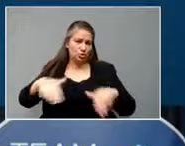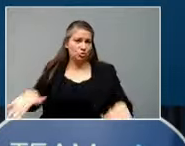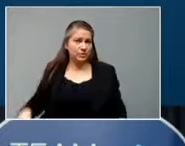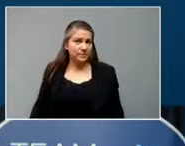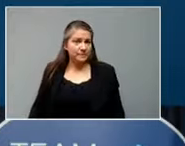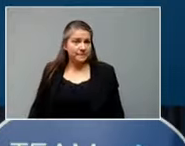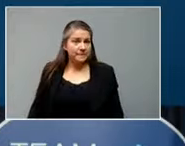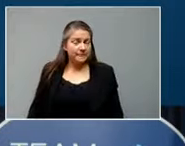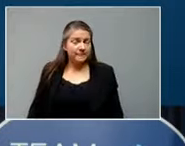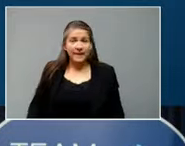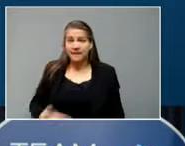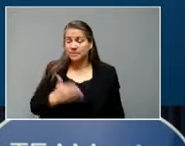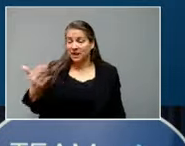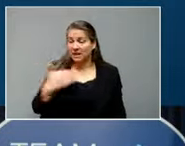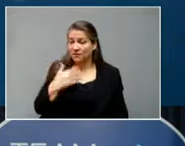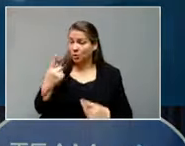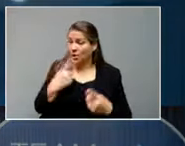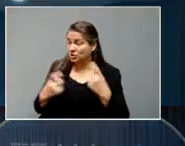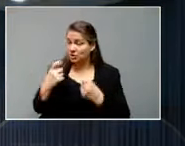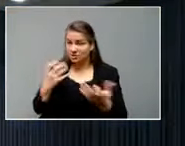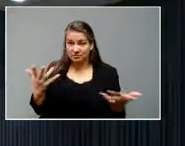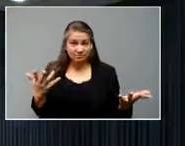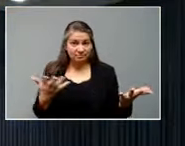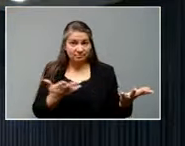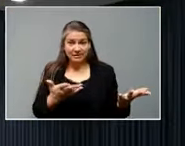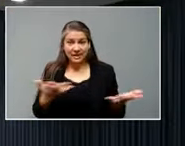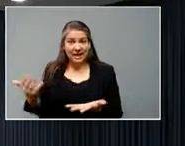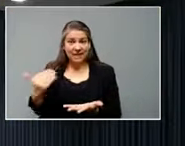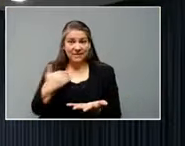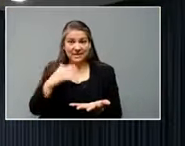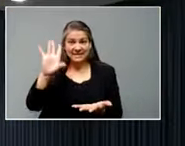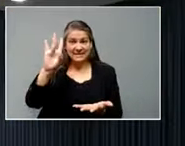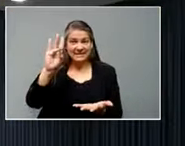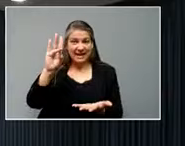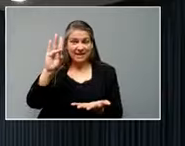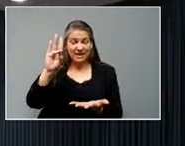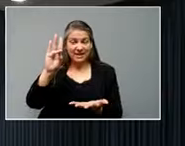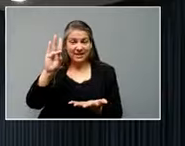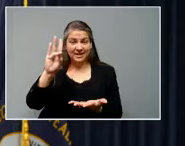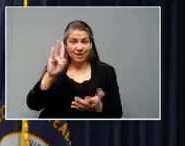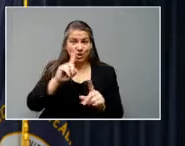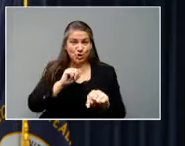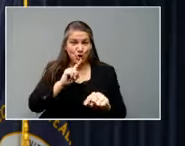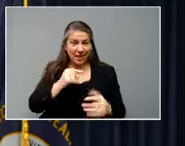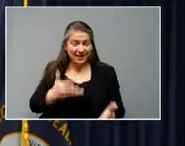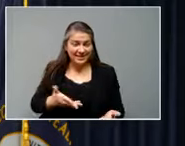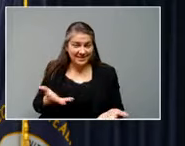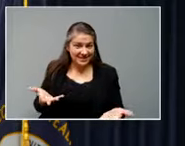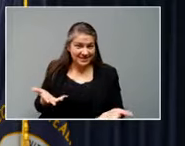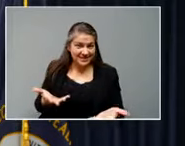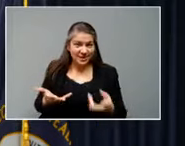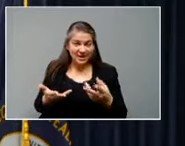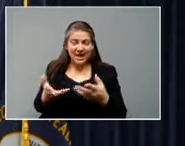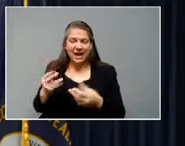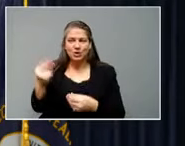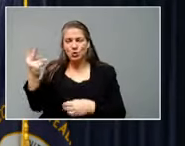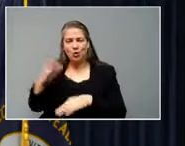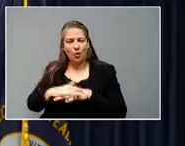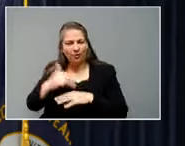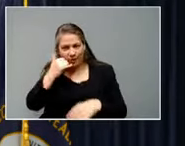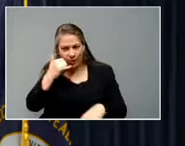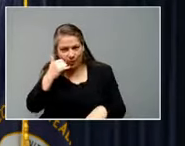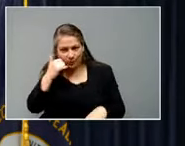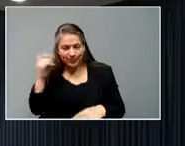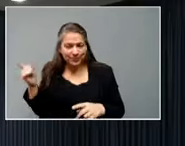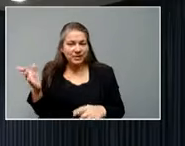open it up to questions. Looks like we have 7 total journalists, 2 here and 2 on the line. So we'll start with Tom